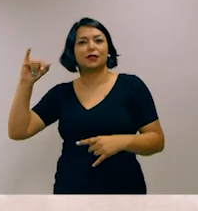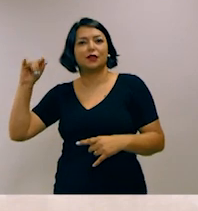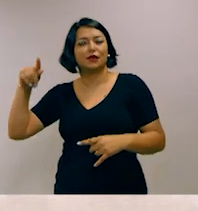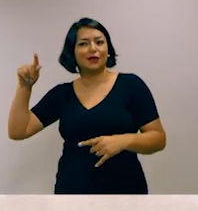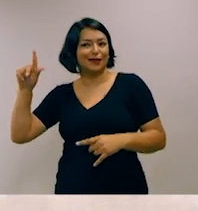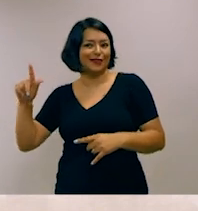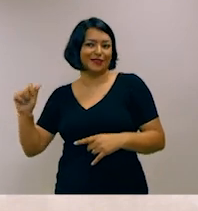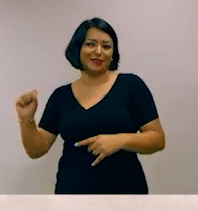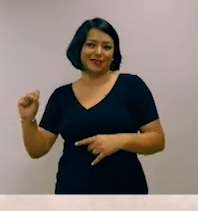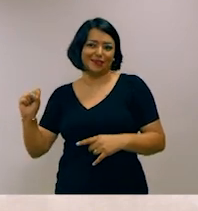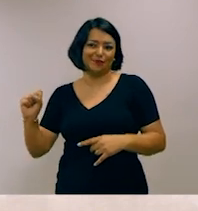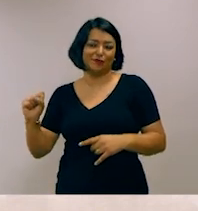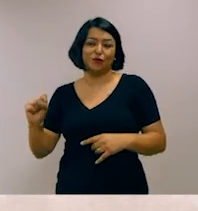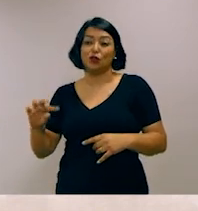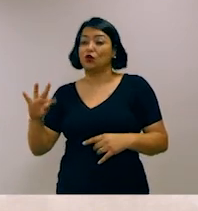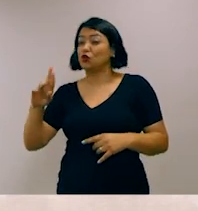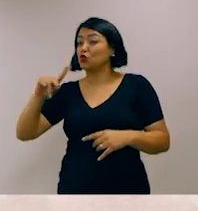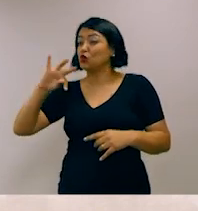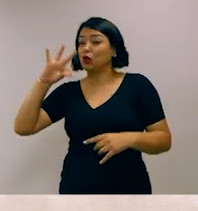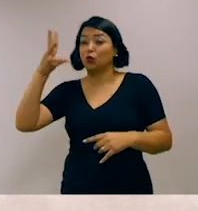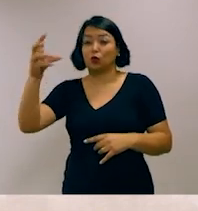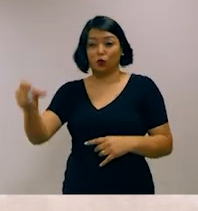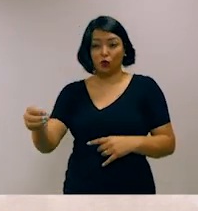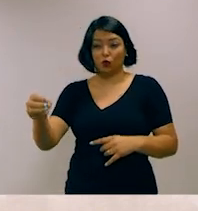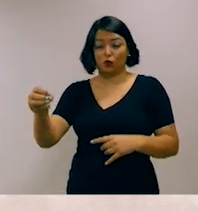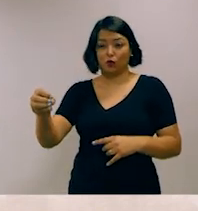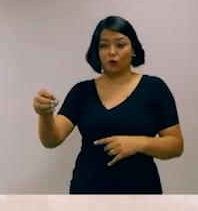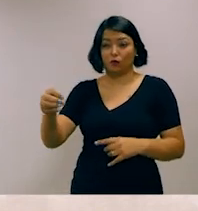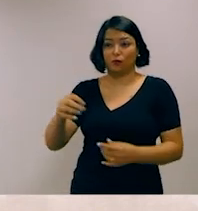embedding of a whole screenplay.